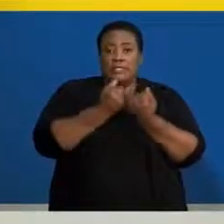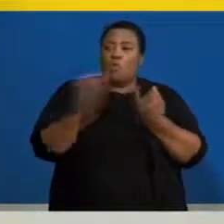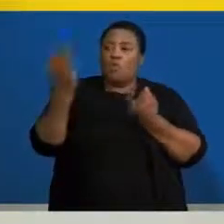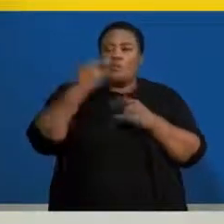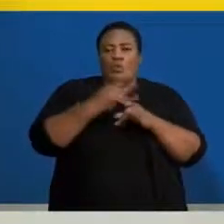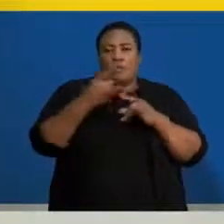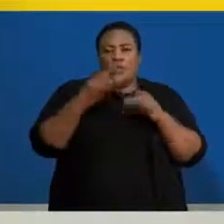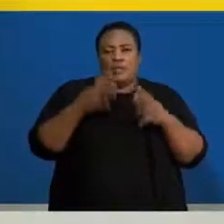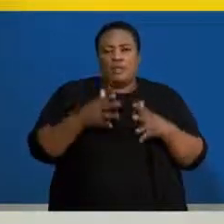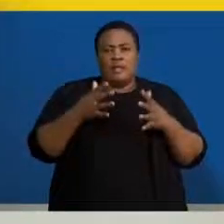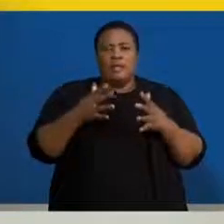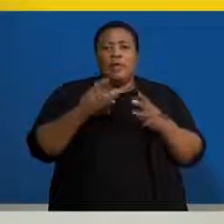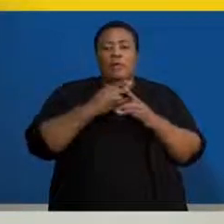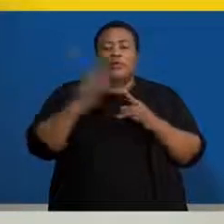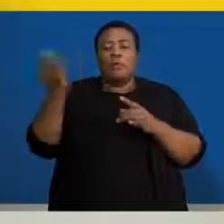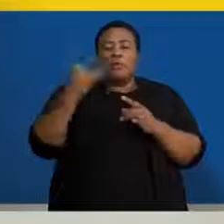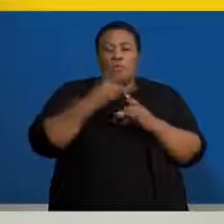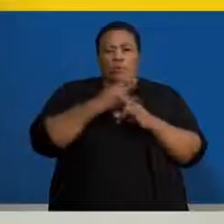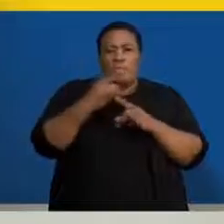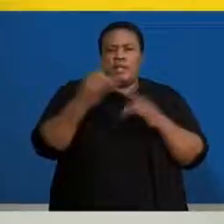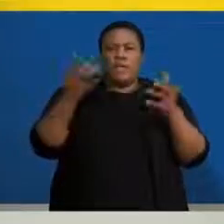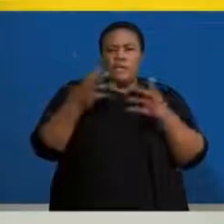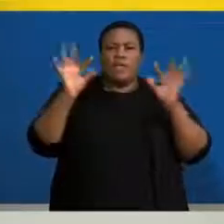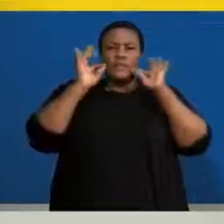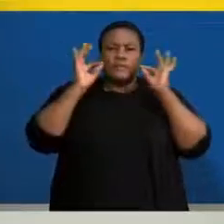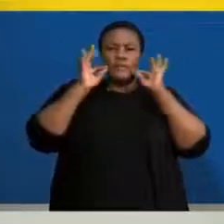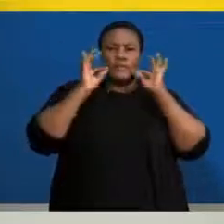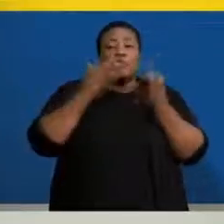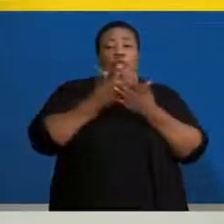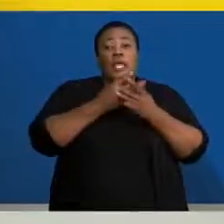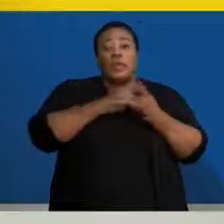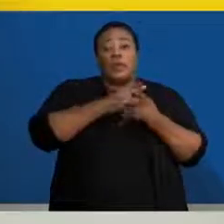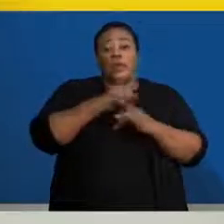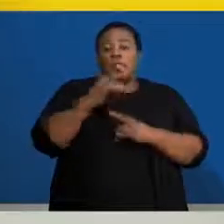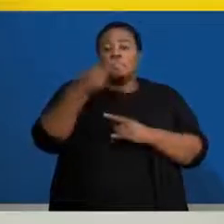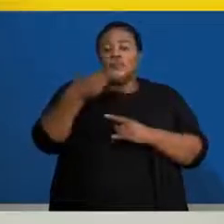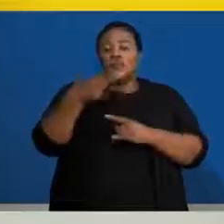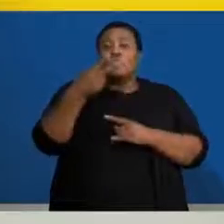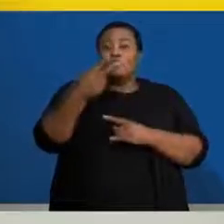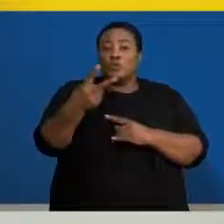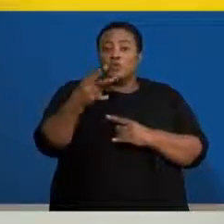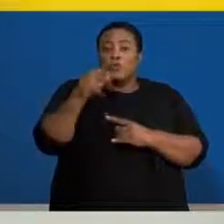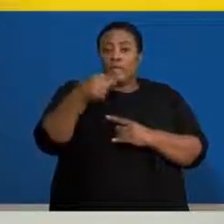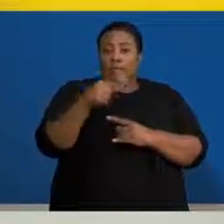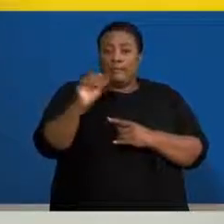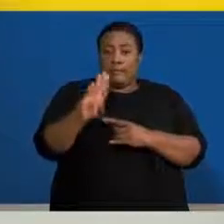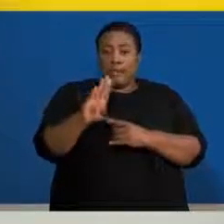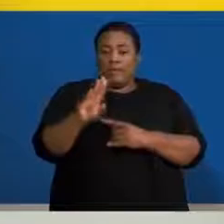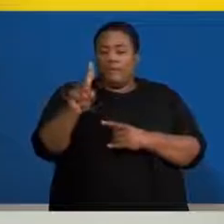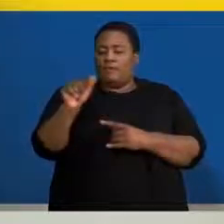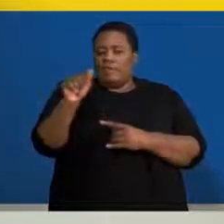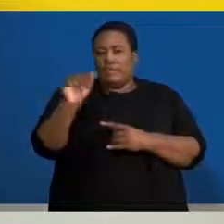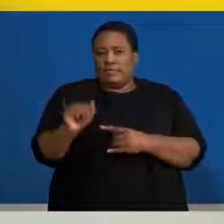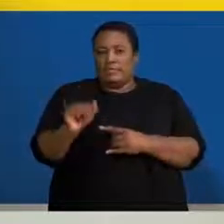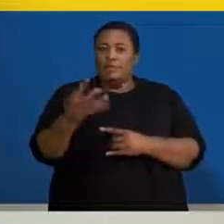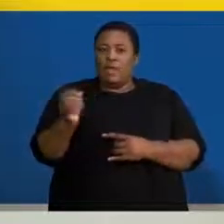Facebook page, WazAMatrix, and you could stand a chance to win 2 gigs of data. All right, so we've got a question and we'll head